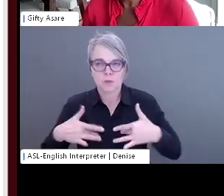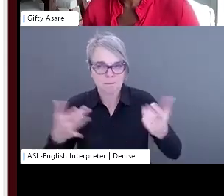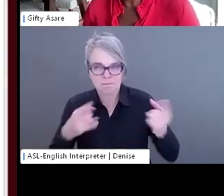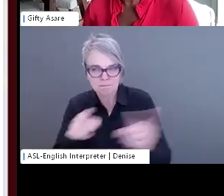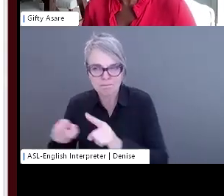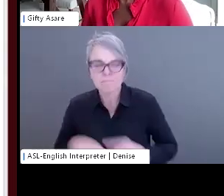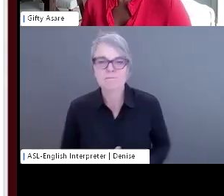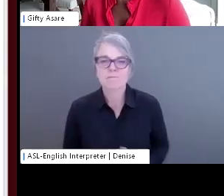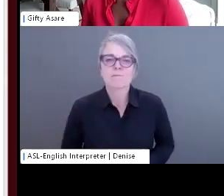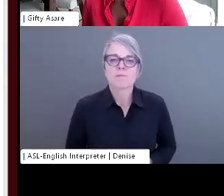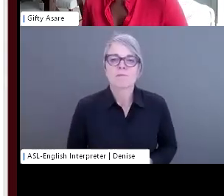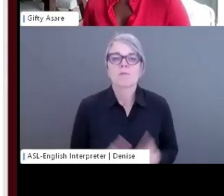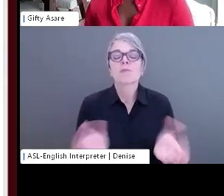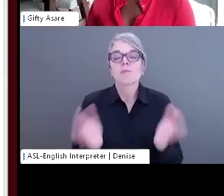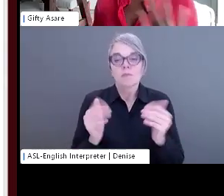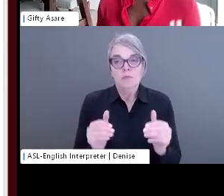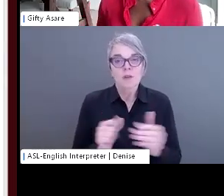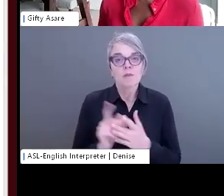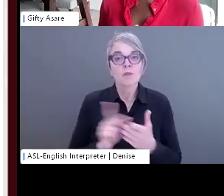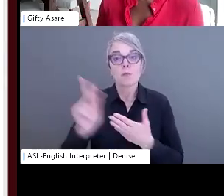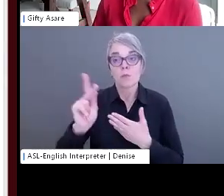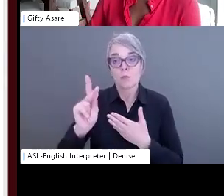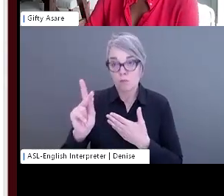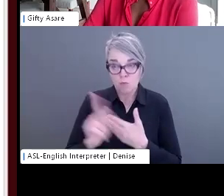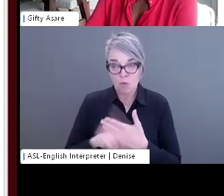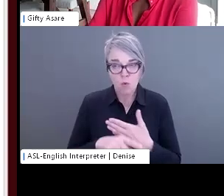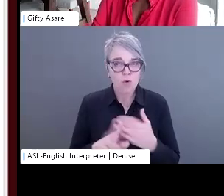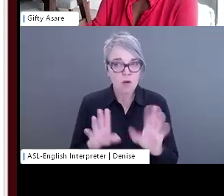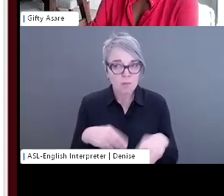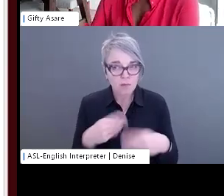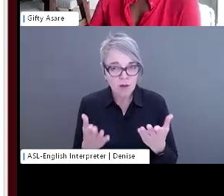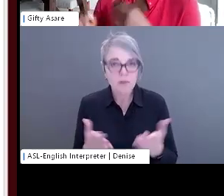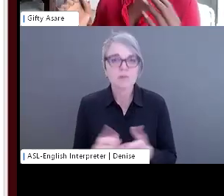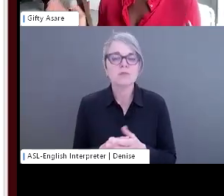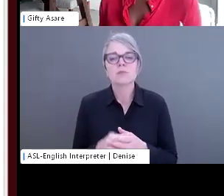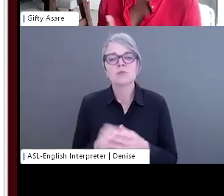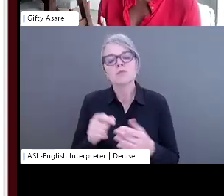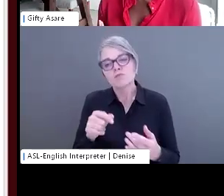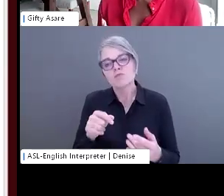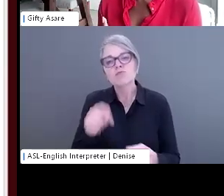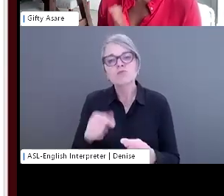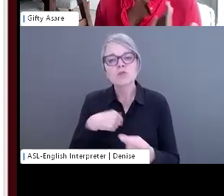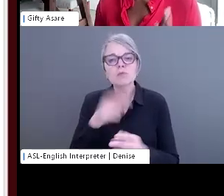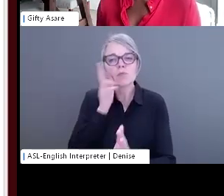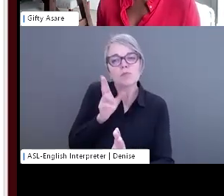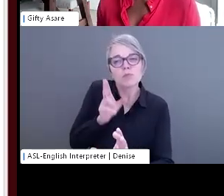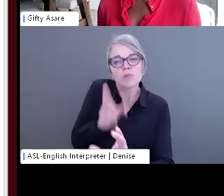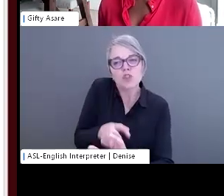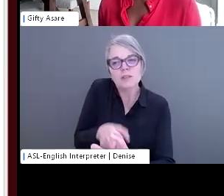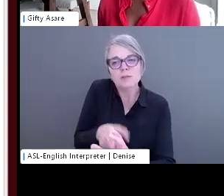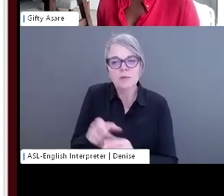And so with regards to the programs offered, we looked at the participation and we saw that the most attendance was with